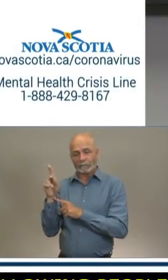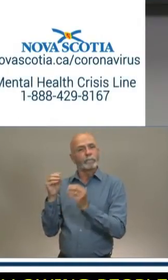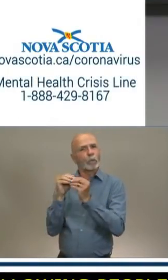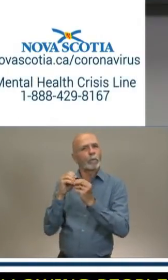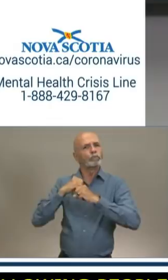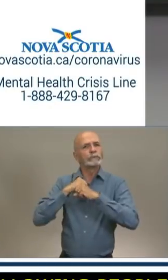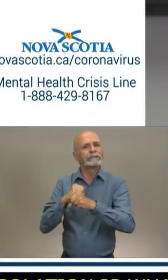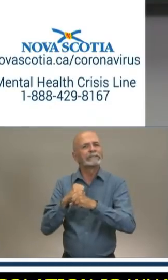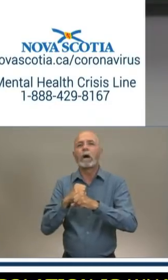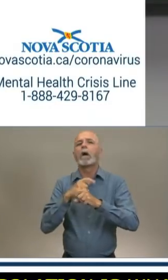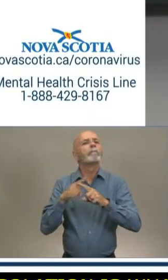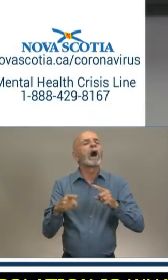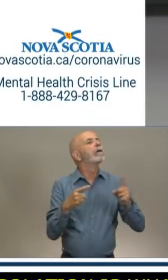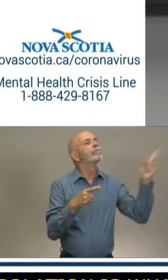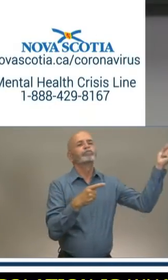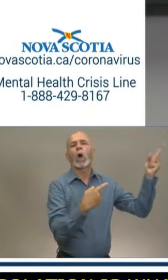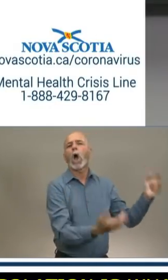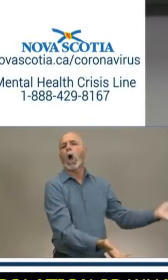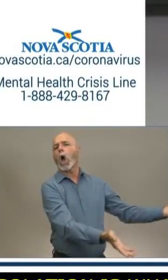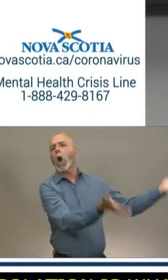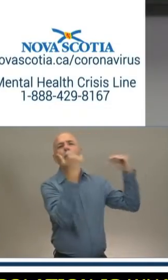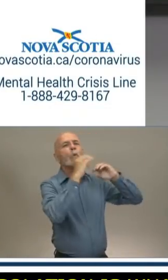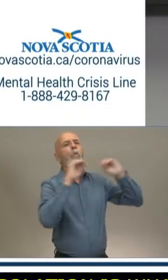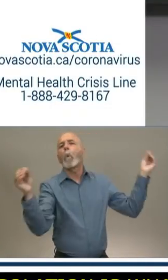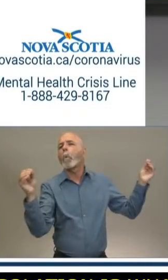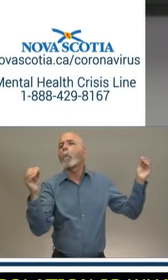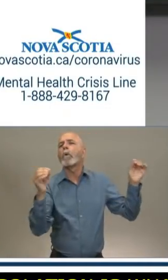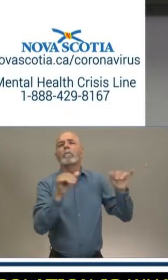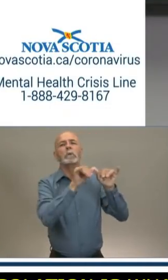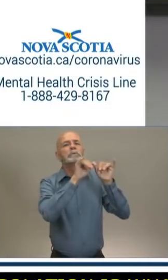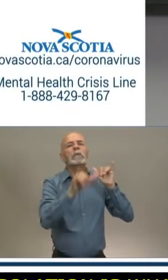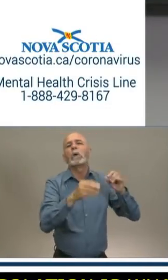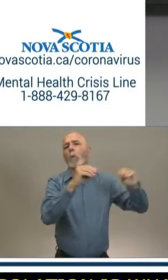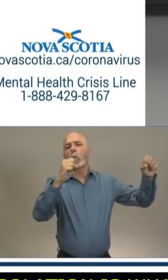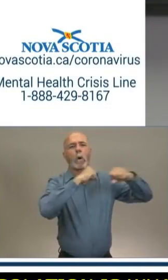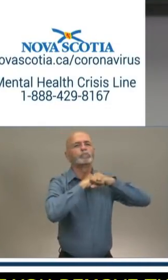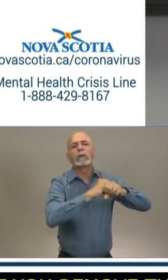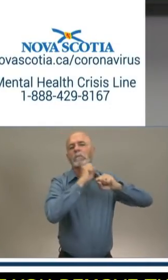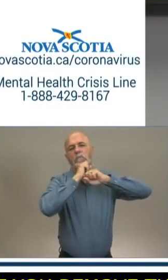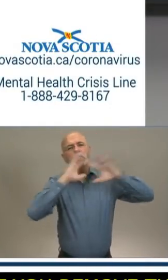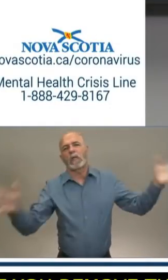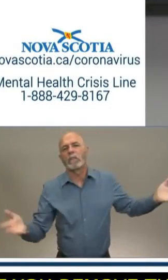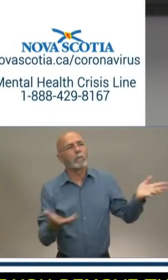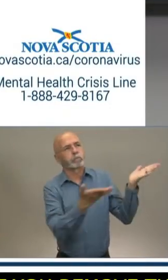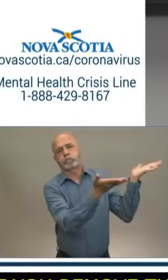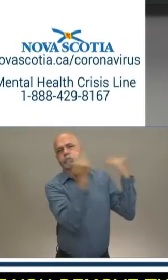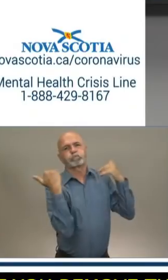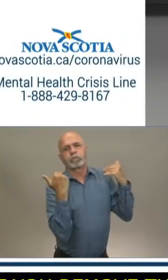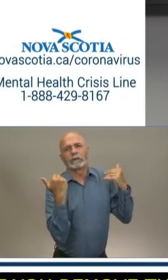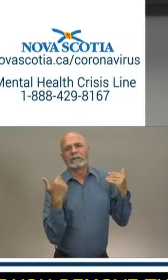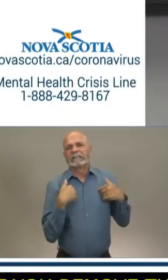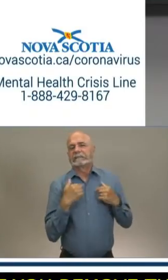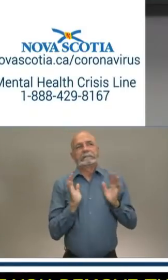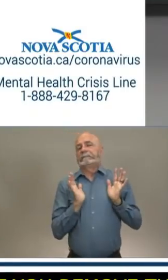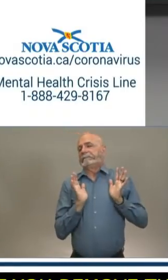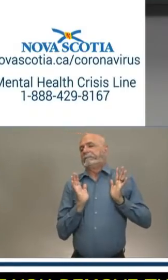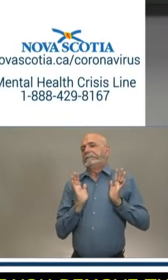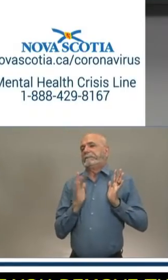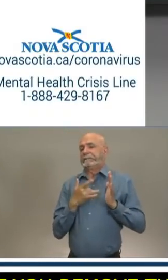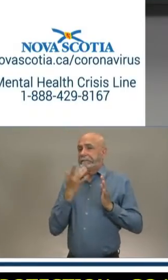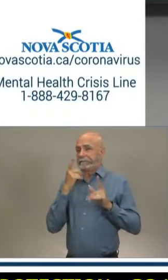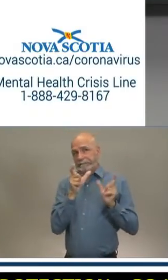So we need to keep solid with our borders while we build our own internal protection, if you will, by